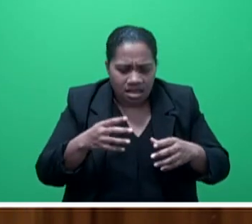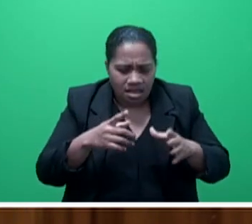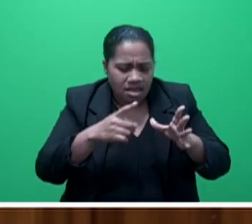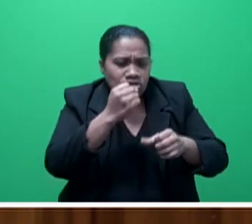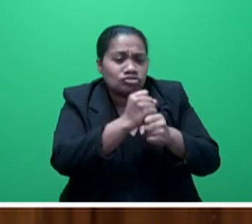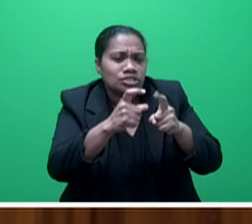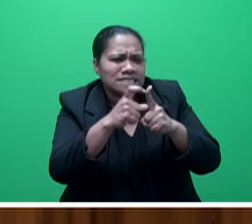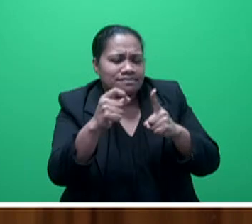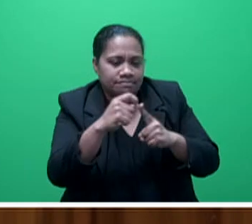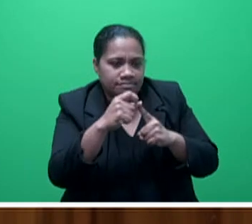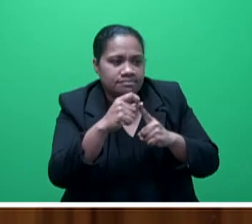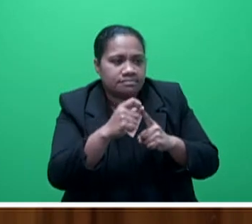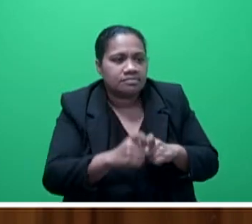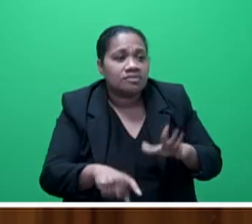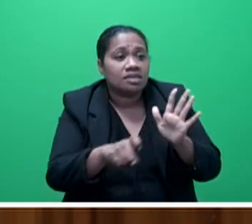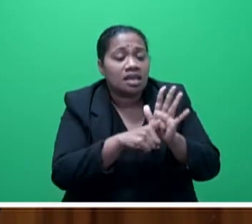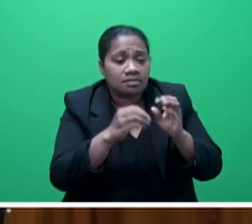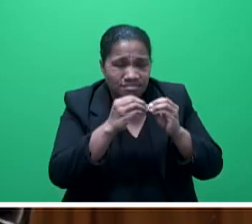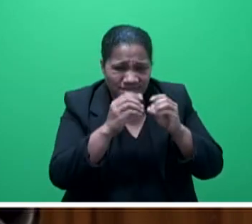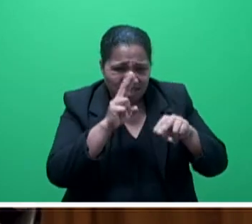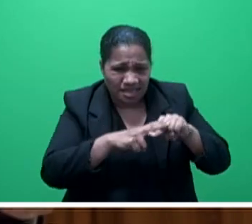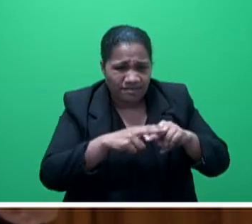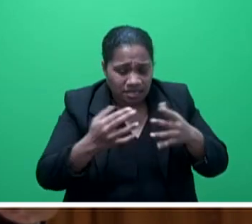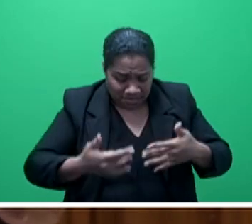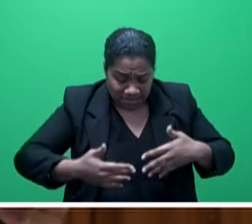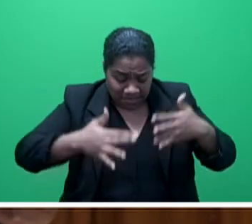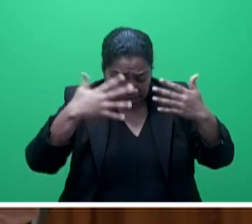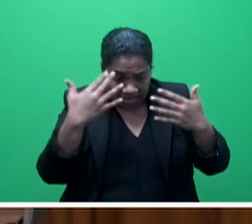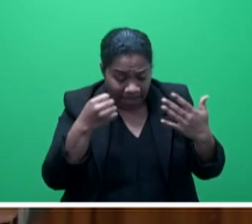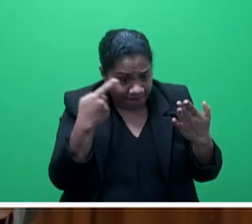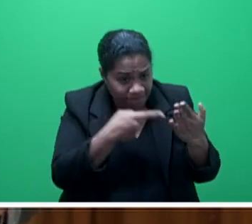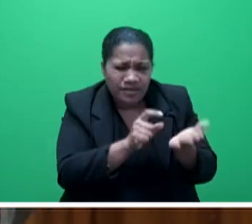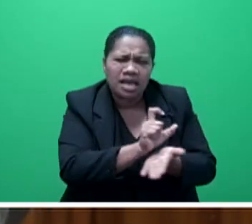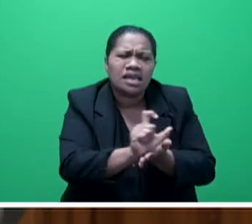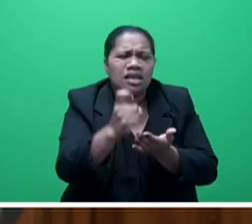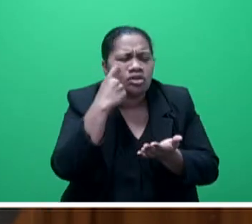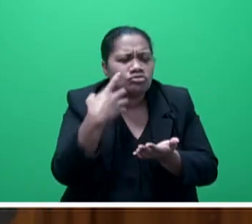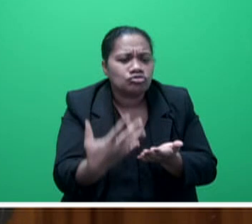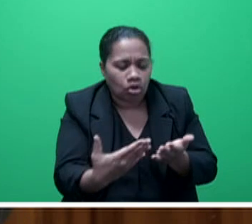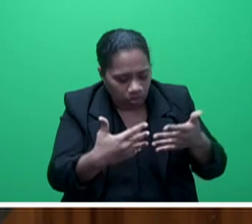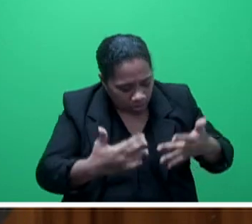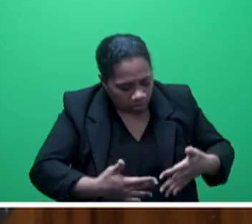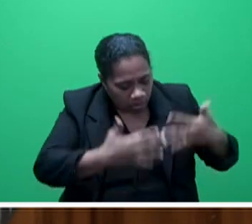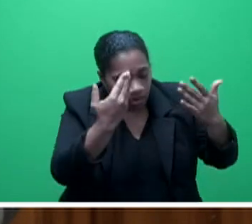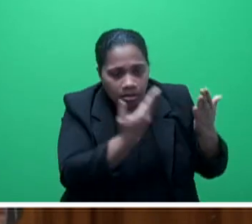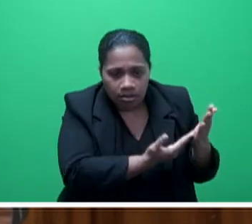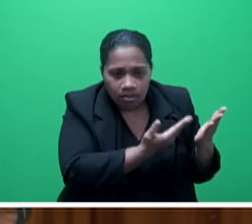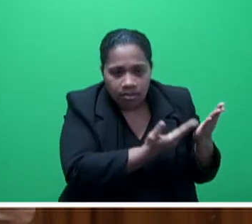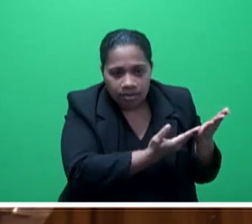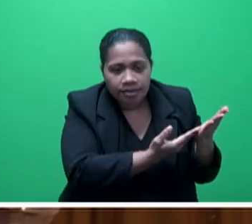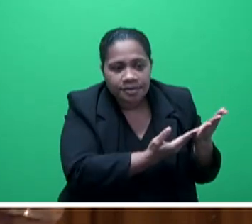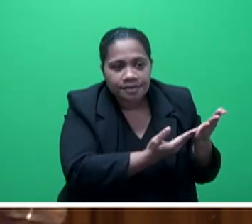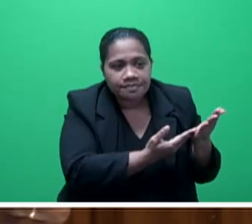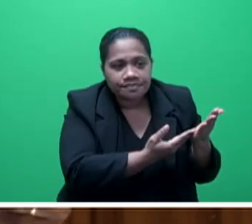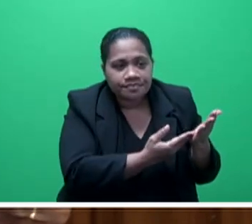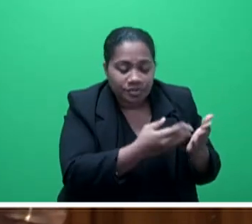years. The RBF statistics that I have here clearly show what these statistics are. In terms of the average growth rate,